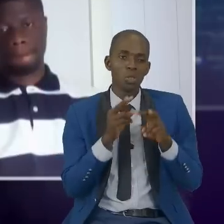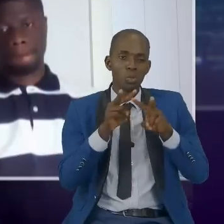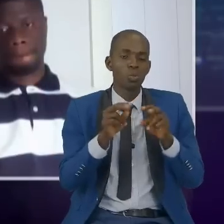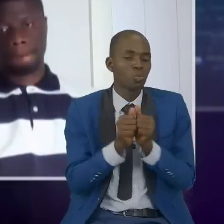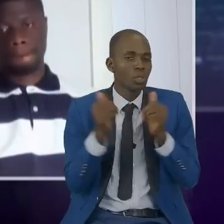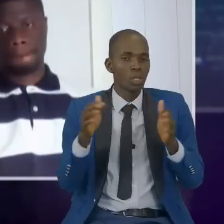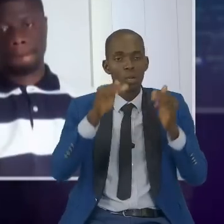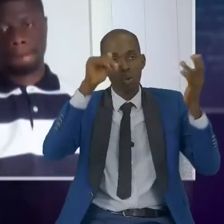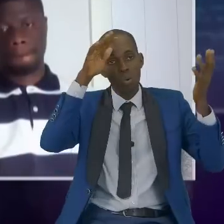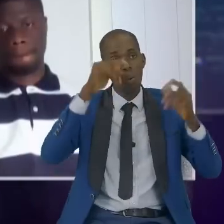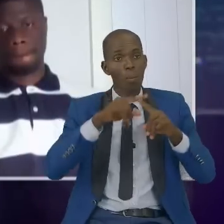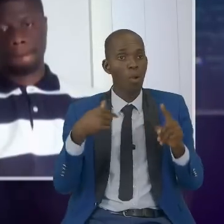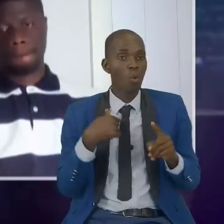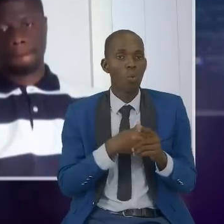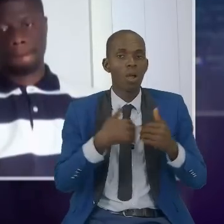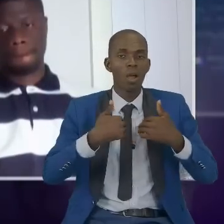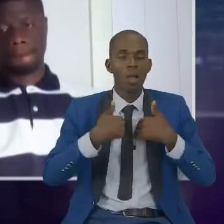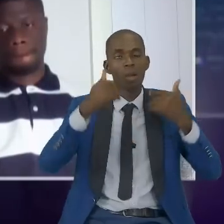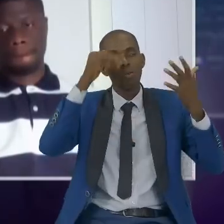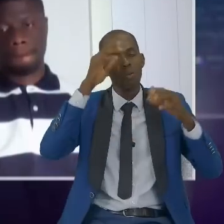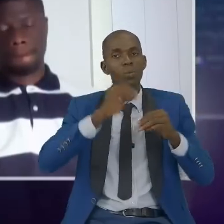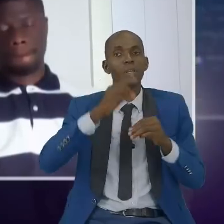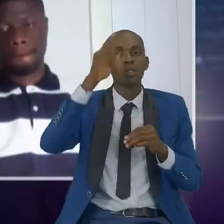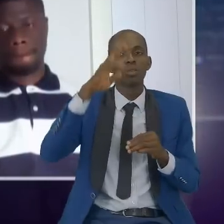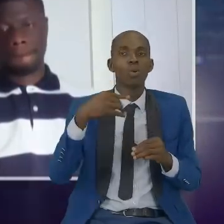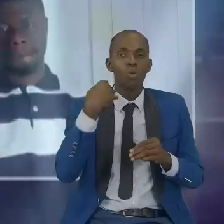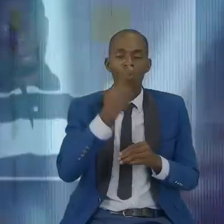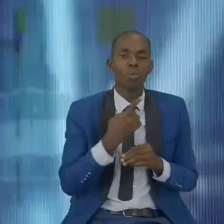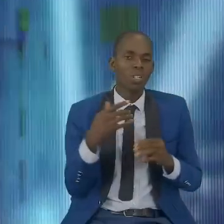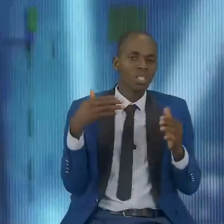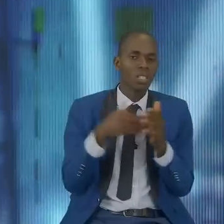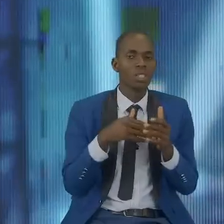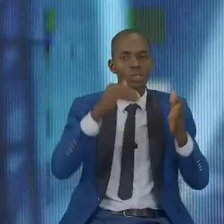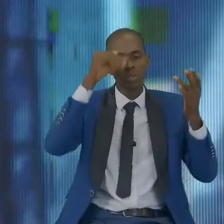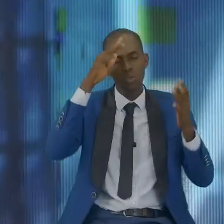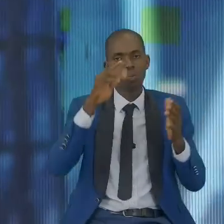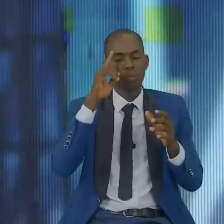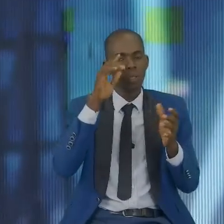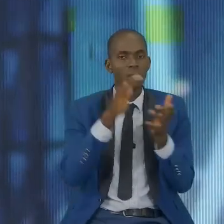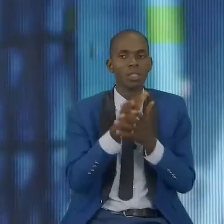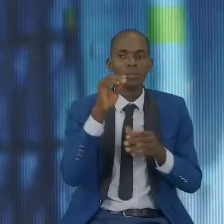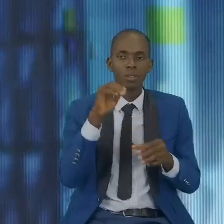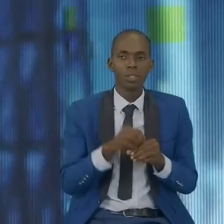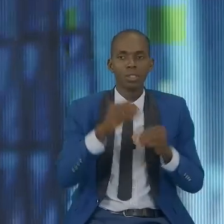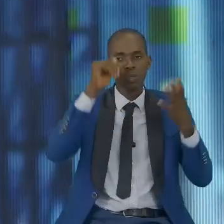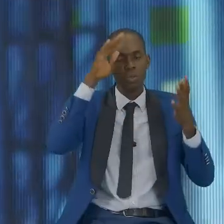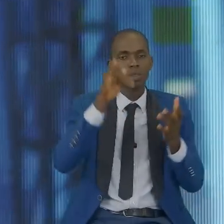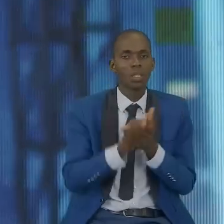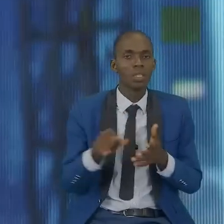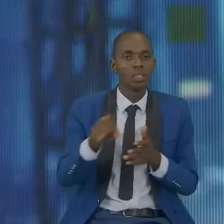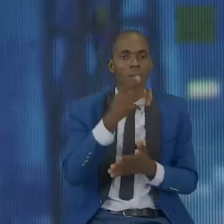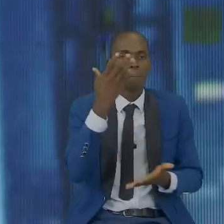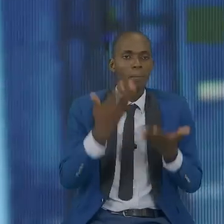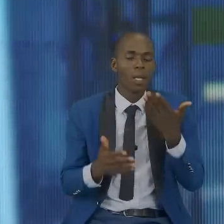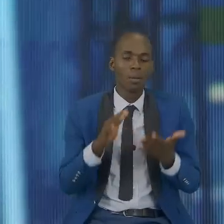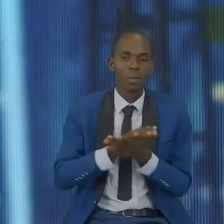in God, who against hope believed in hope that he might become the